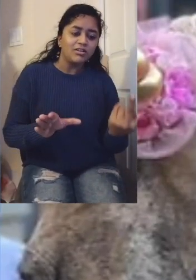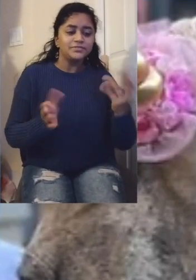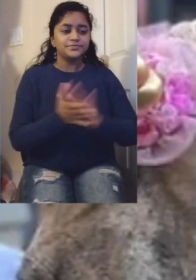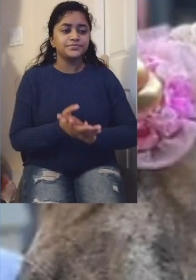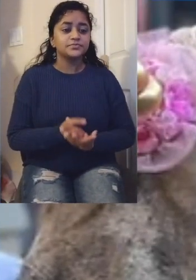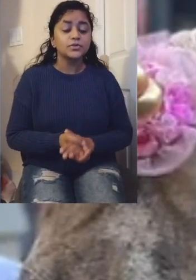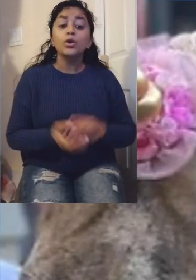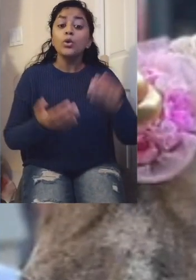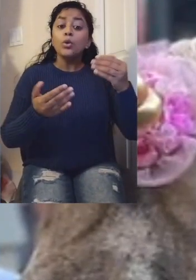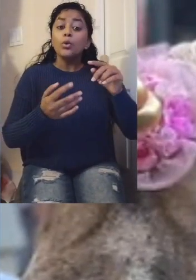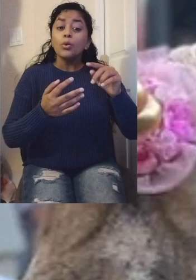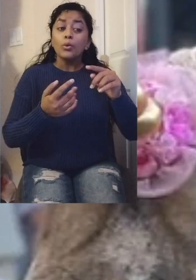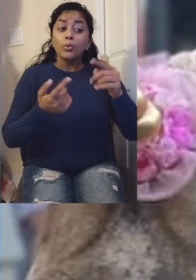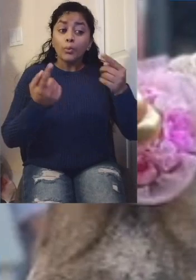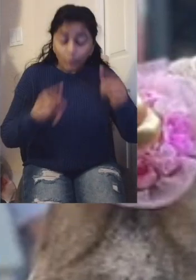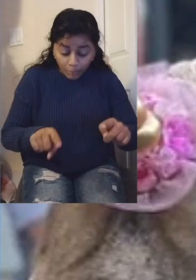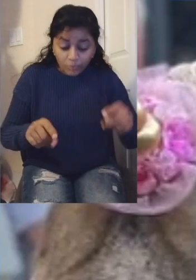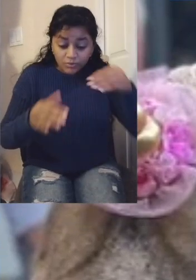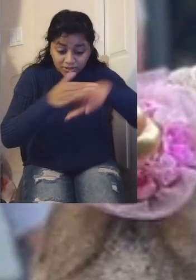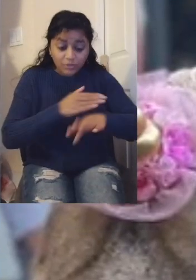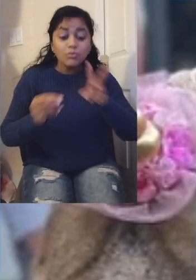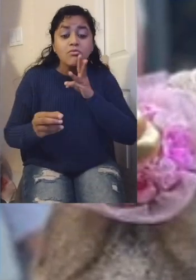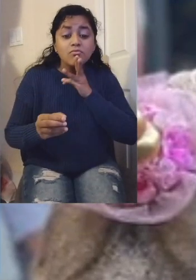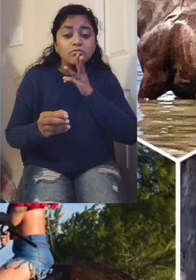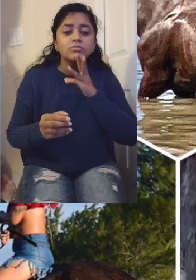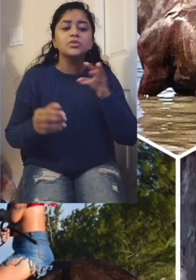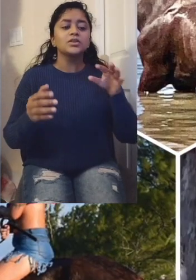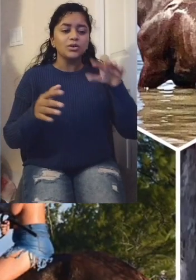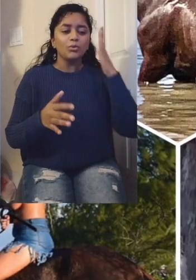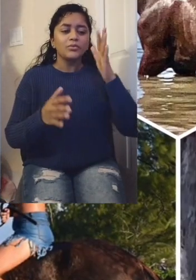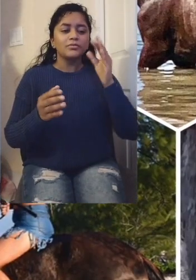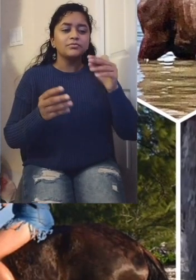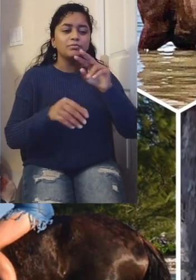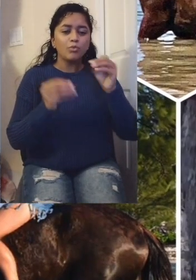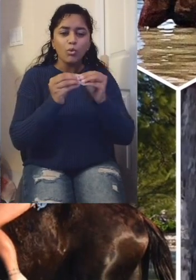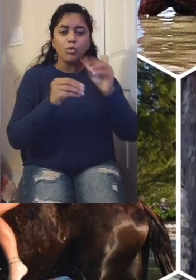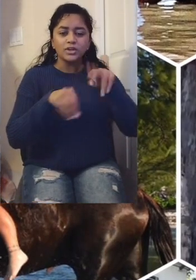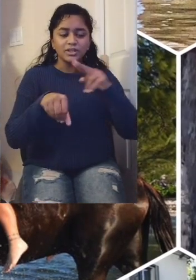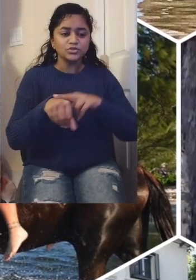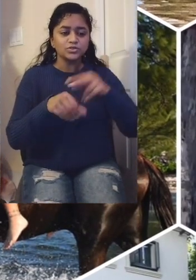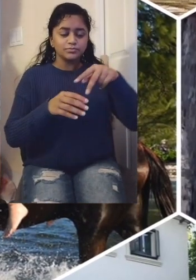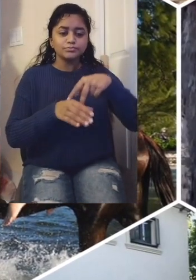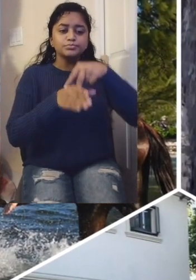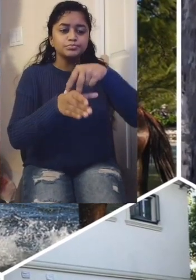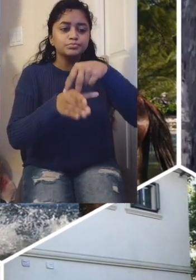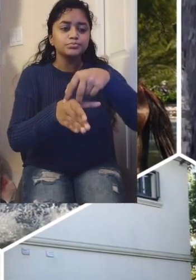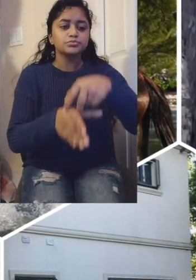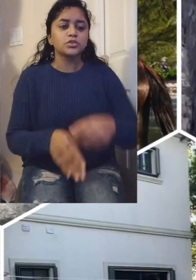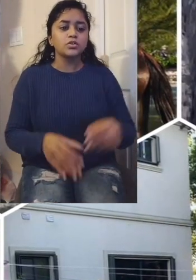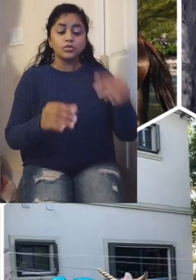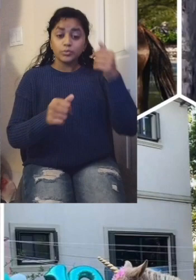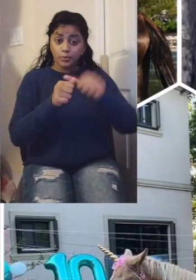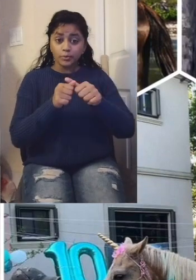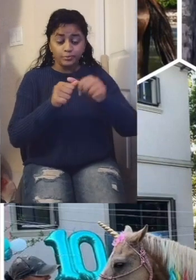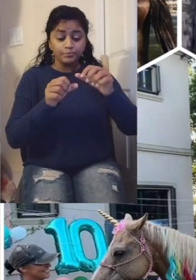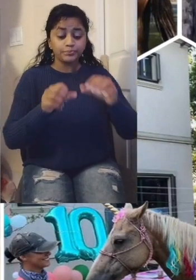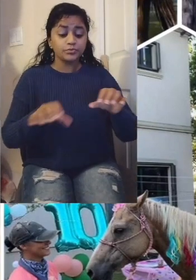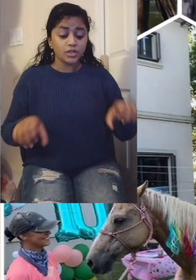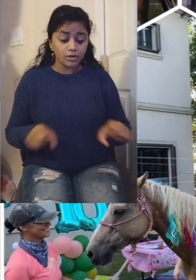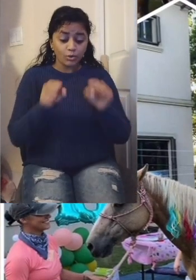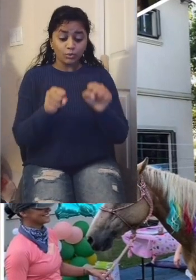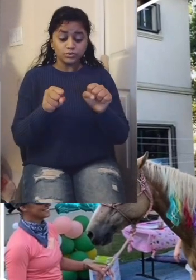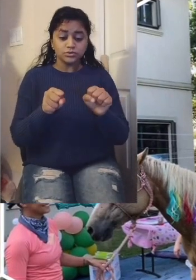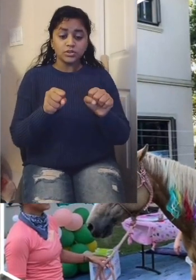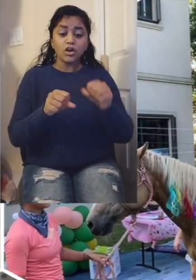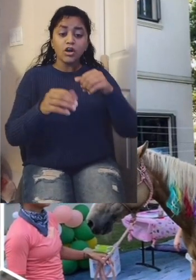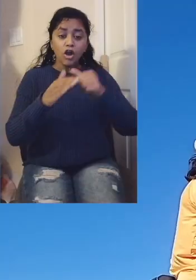company different and do something that kids could enjoy and be safe doing and, you know, just have a unique experience. So